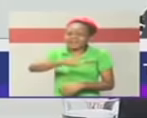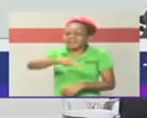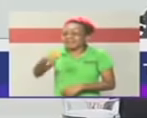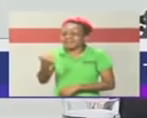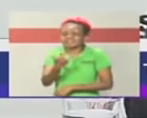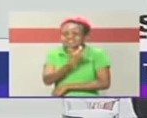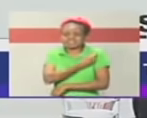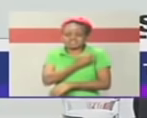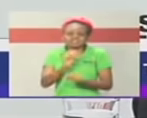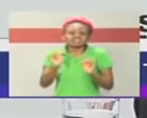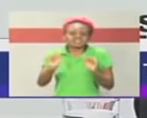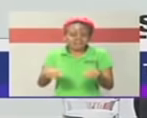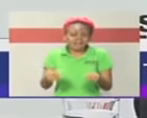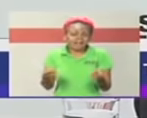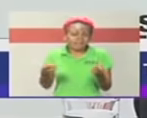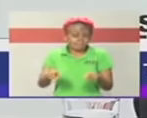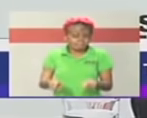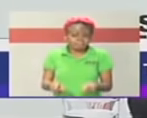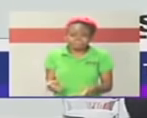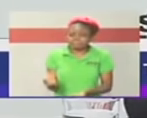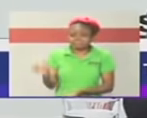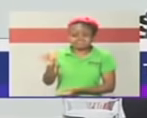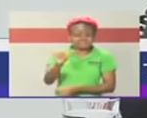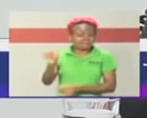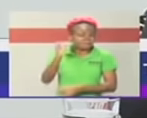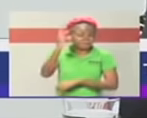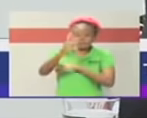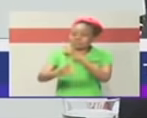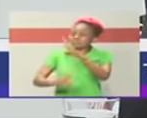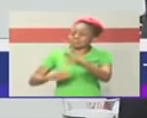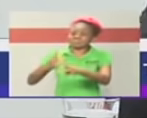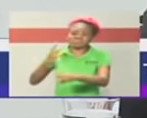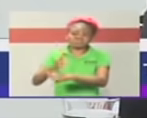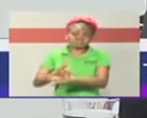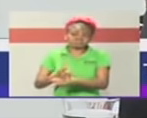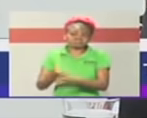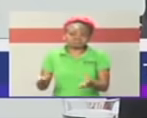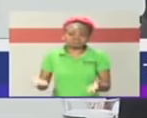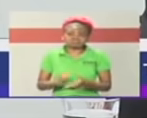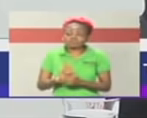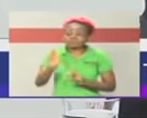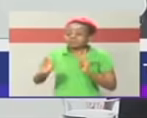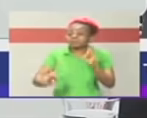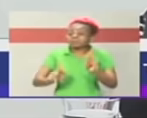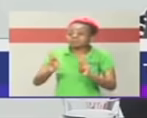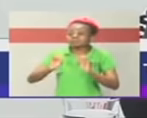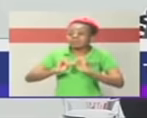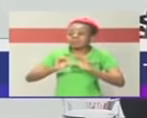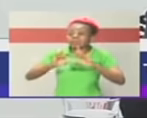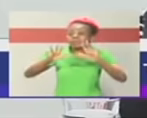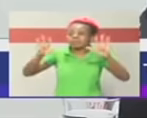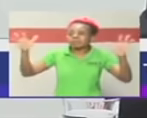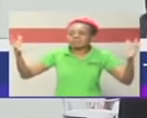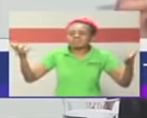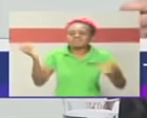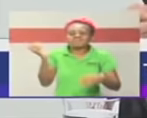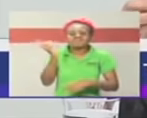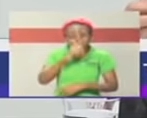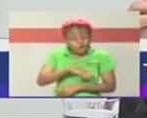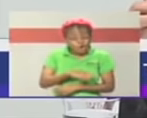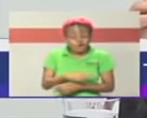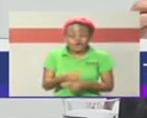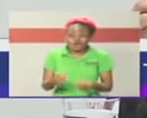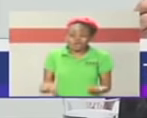is happening around the world is that things are being amplified and magnified and being taken out of